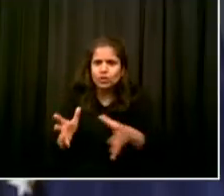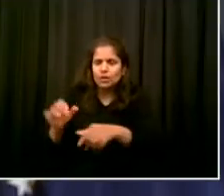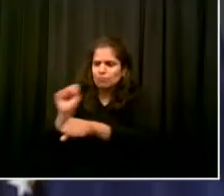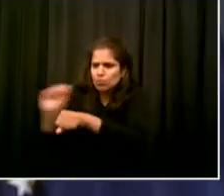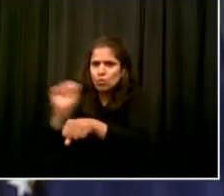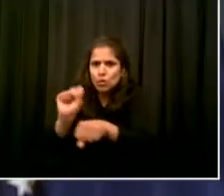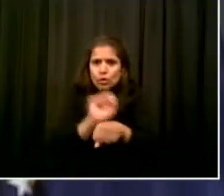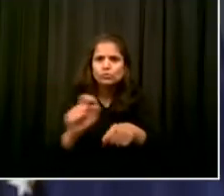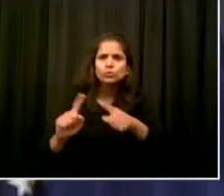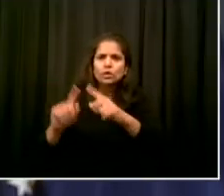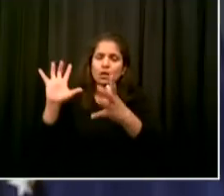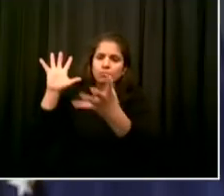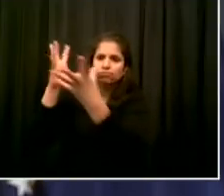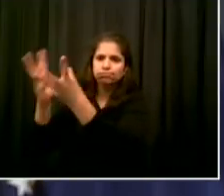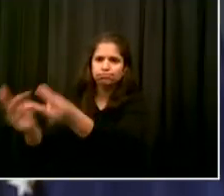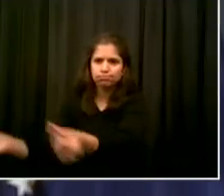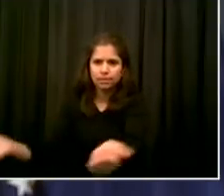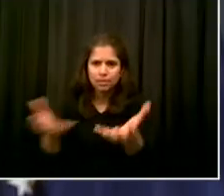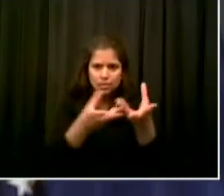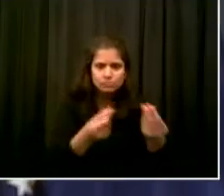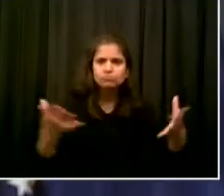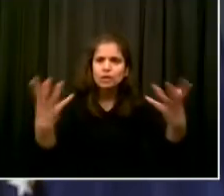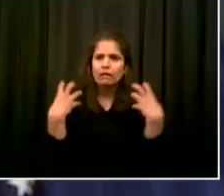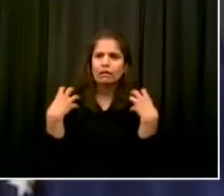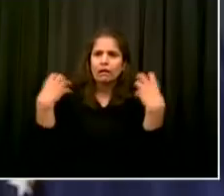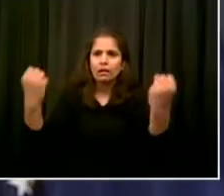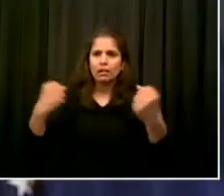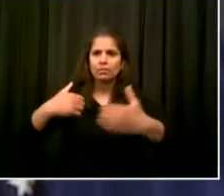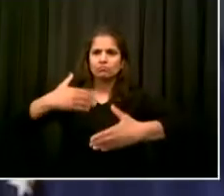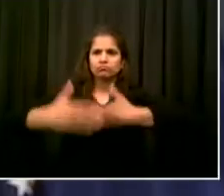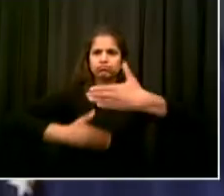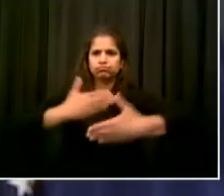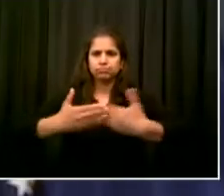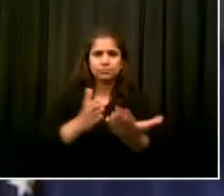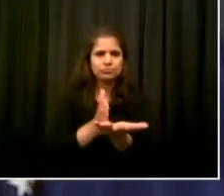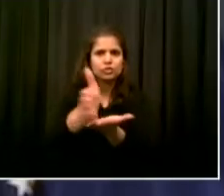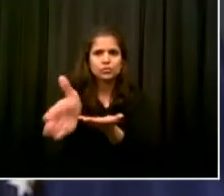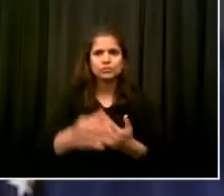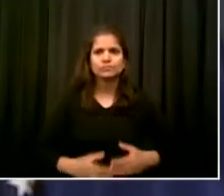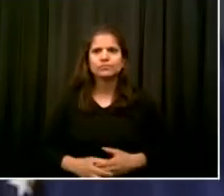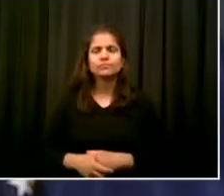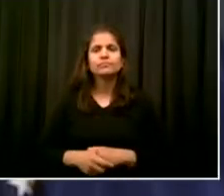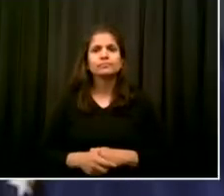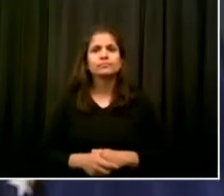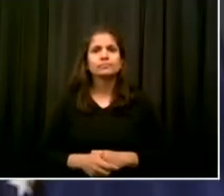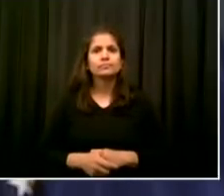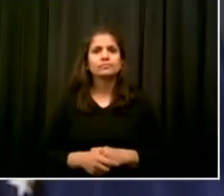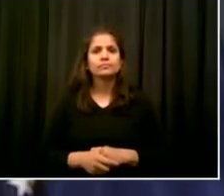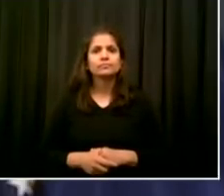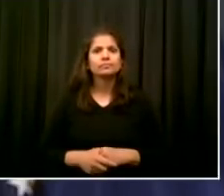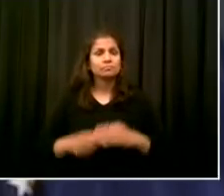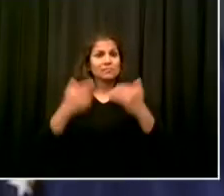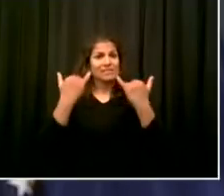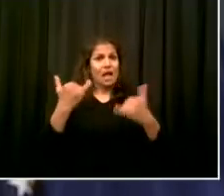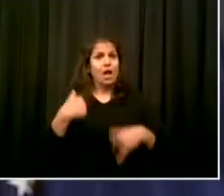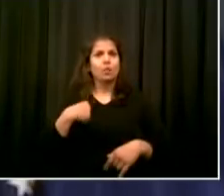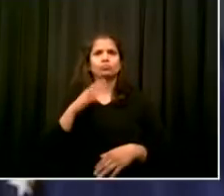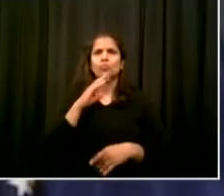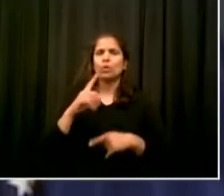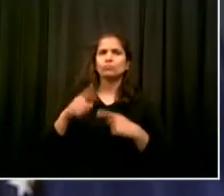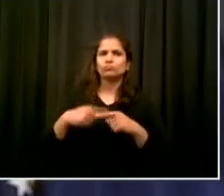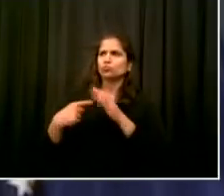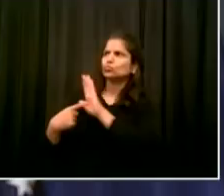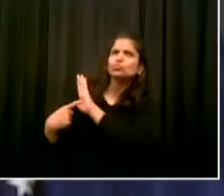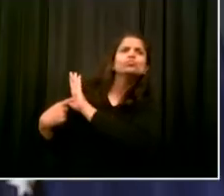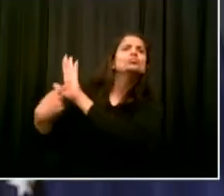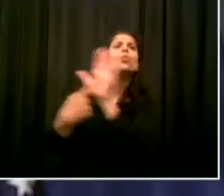as they set out to fulfill their latest mission. And so when we say that, you know, we talk very specifically